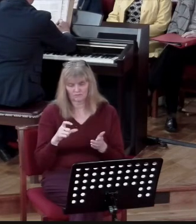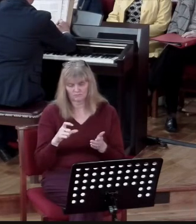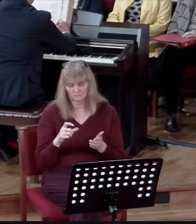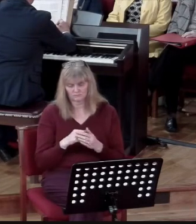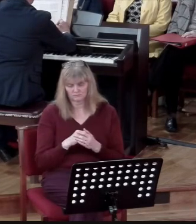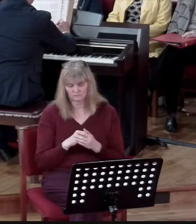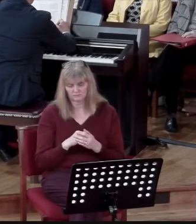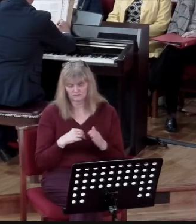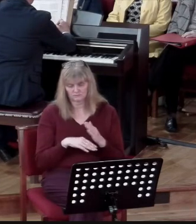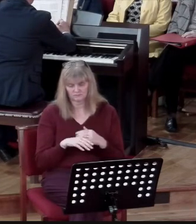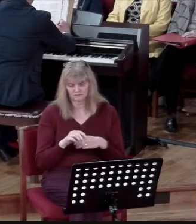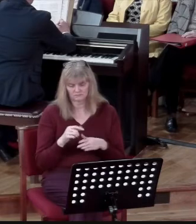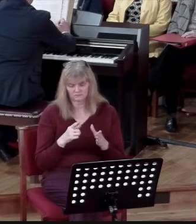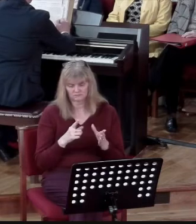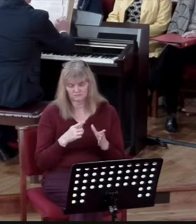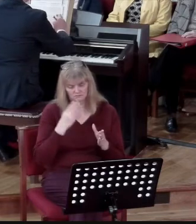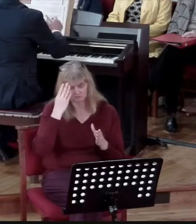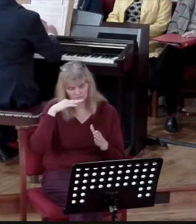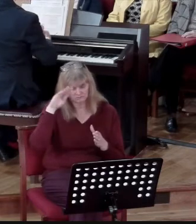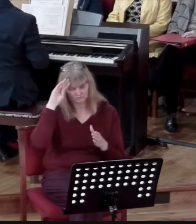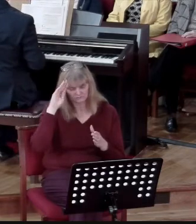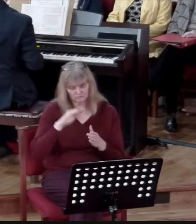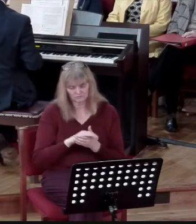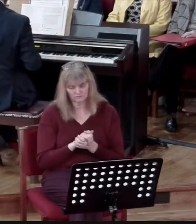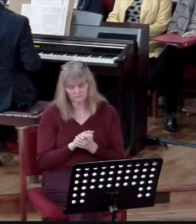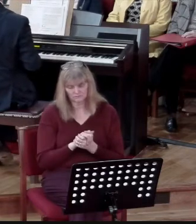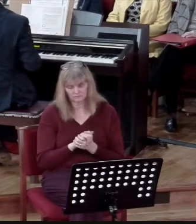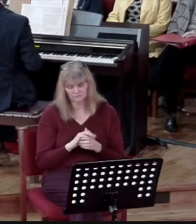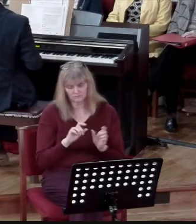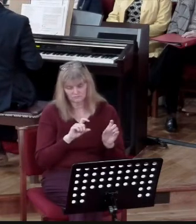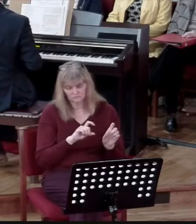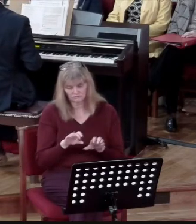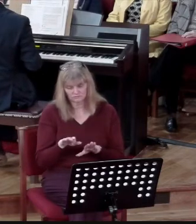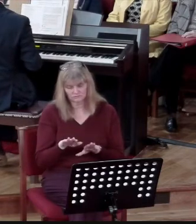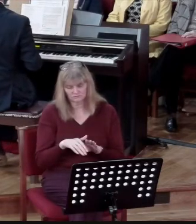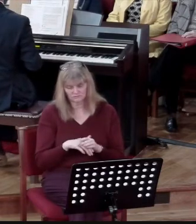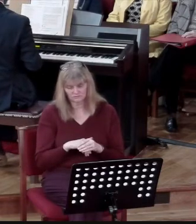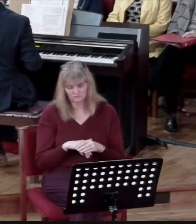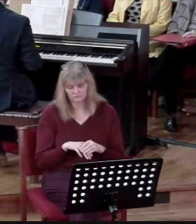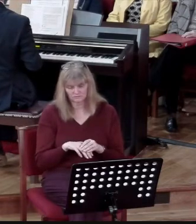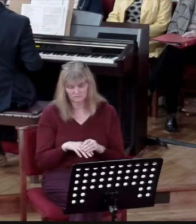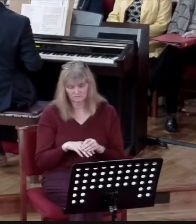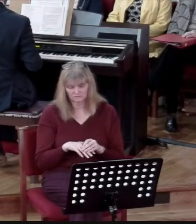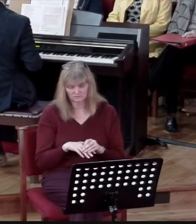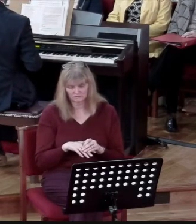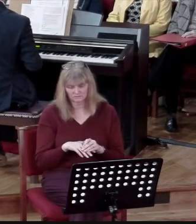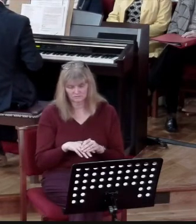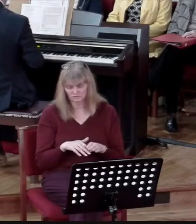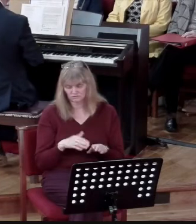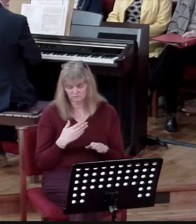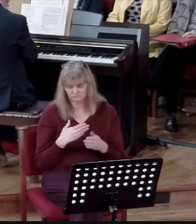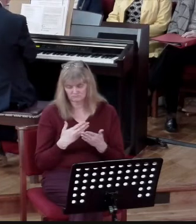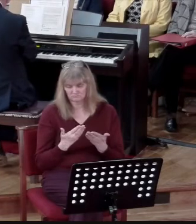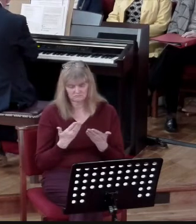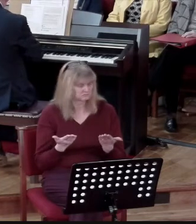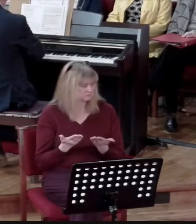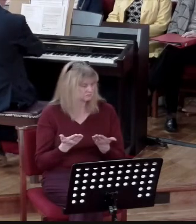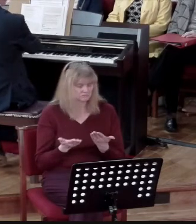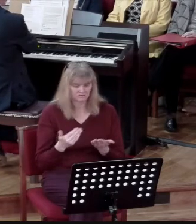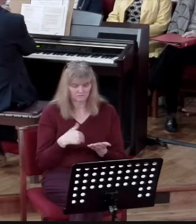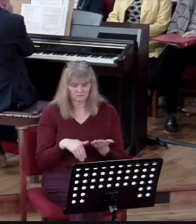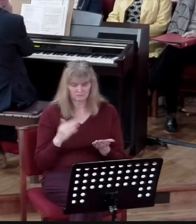day before, and she landed right in the middle of that. She's still there. And you can imagine, she's never left Scotland before. So you can imagine